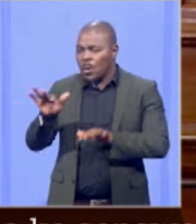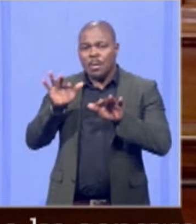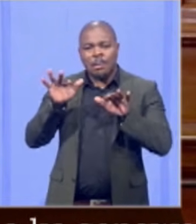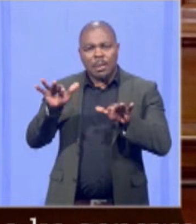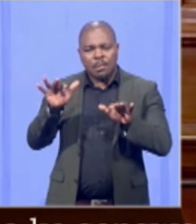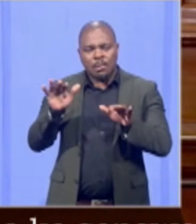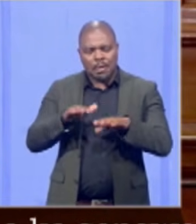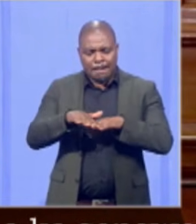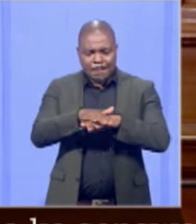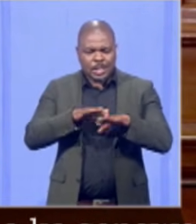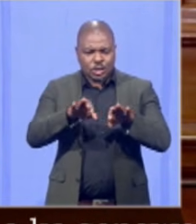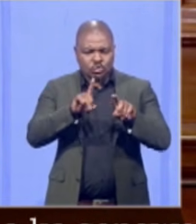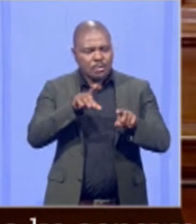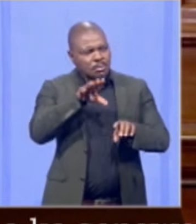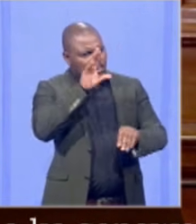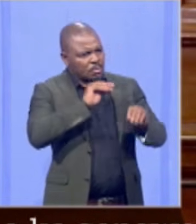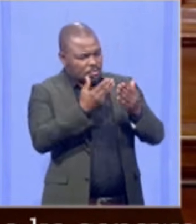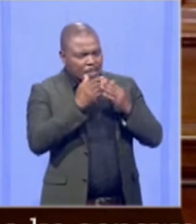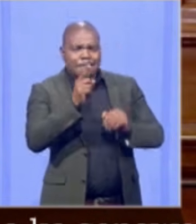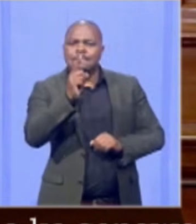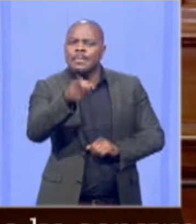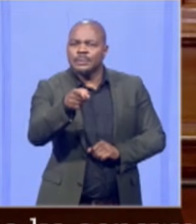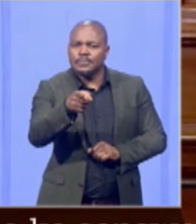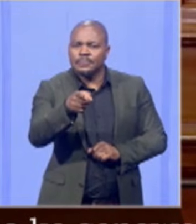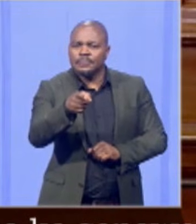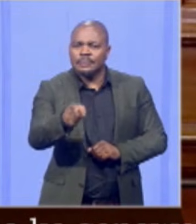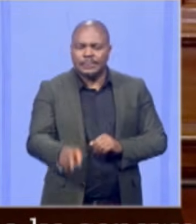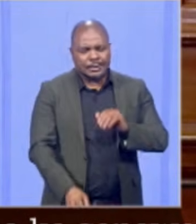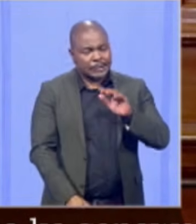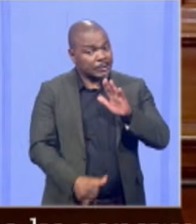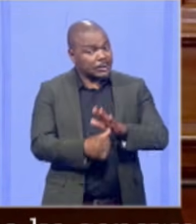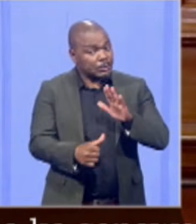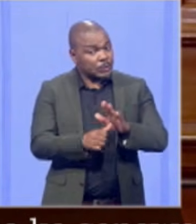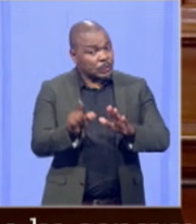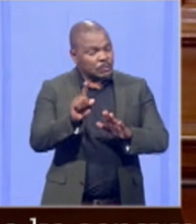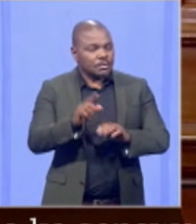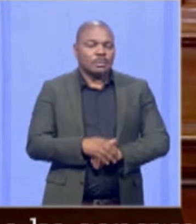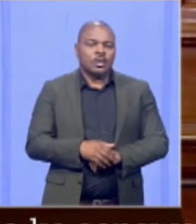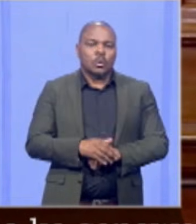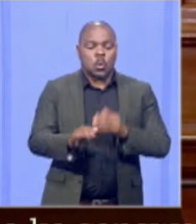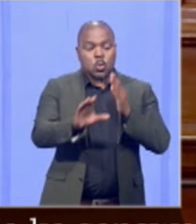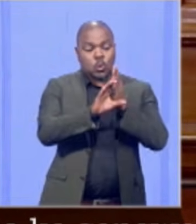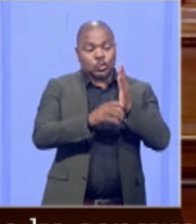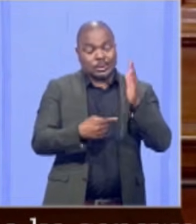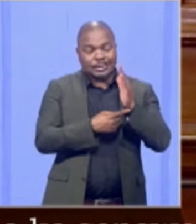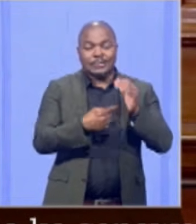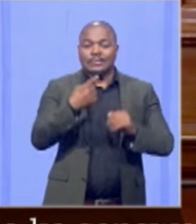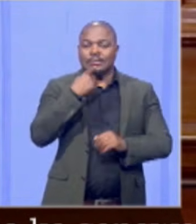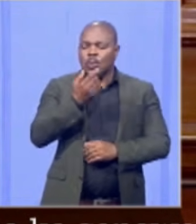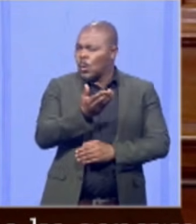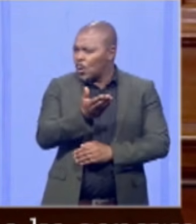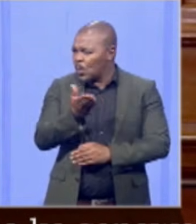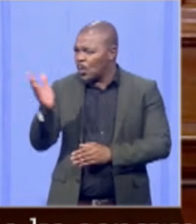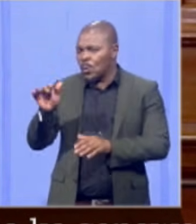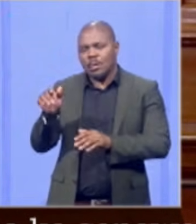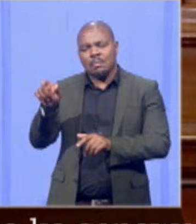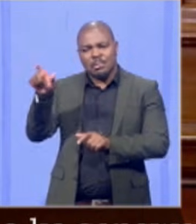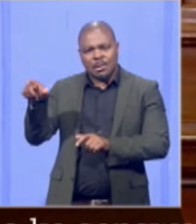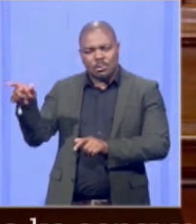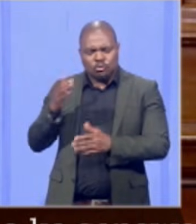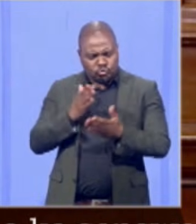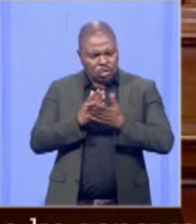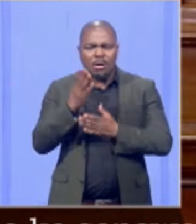a basic education. Importantly, the Constitution says that every person has the right